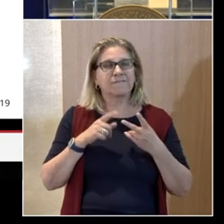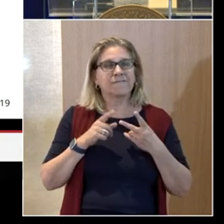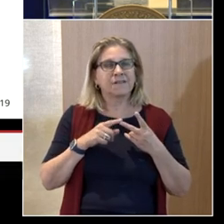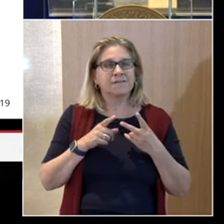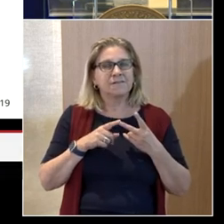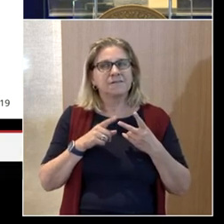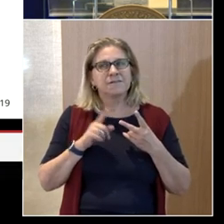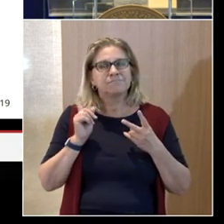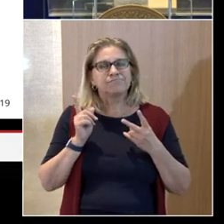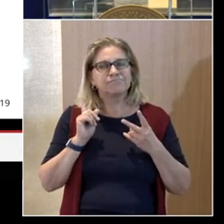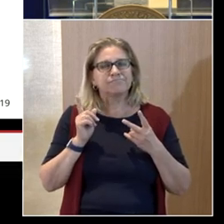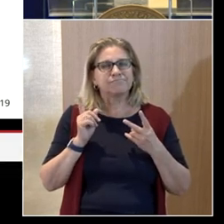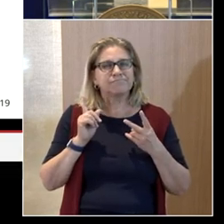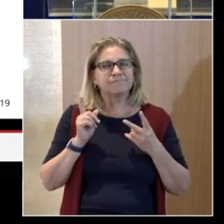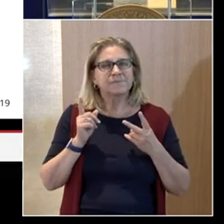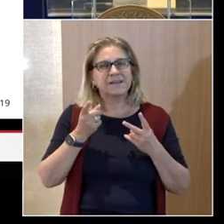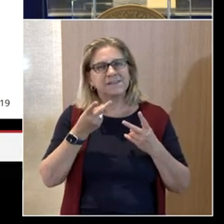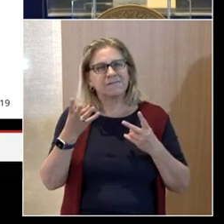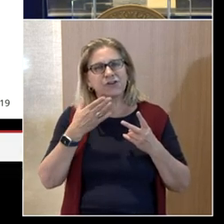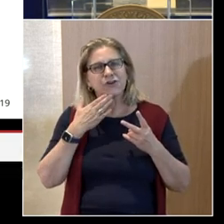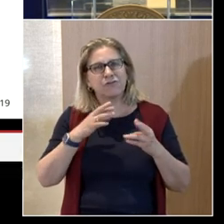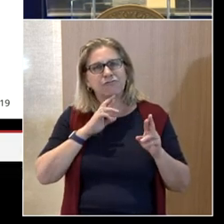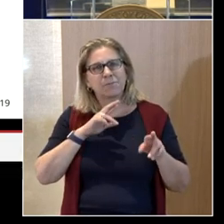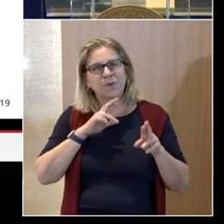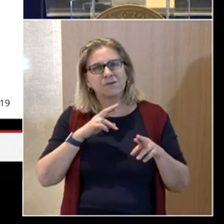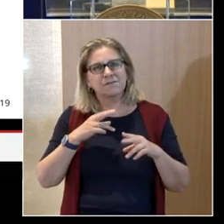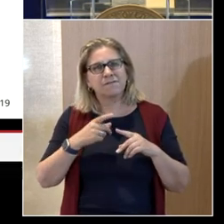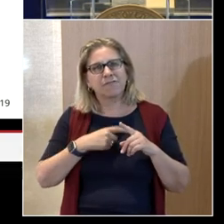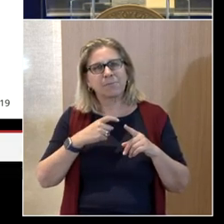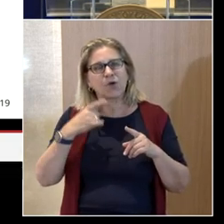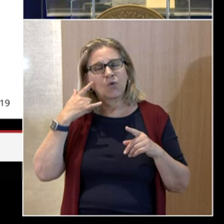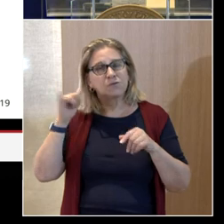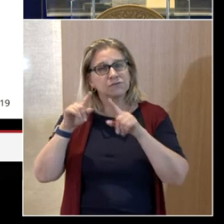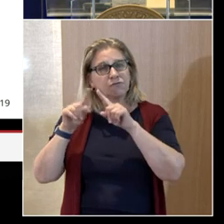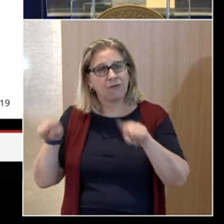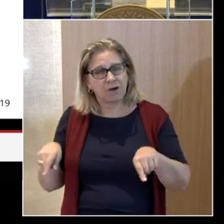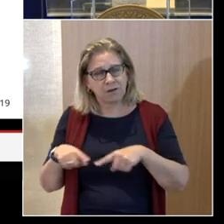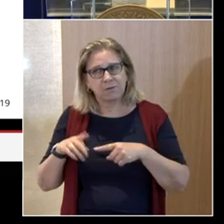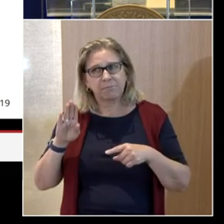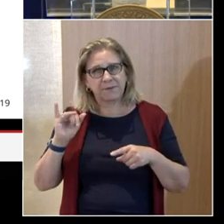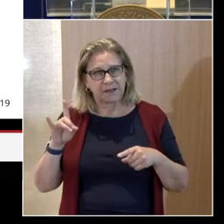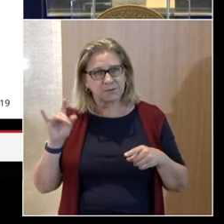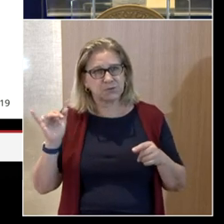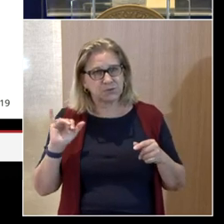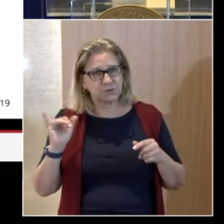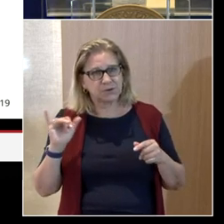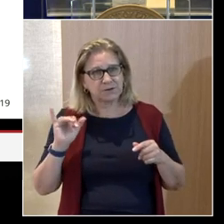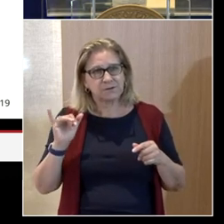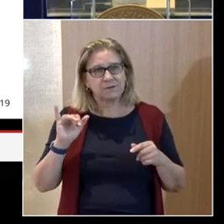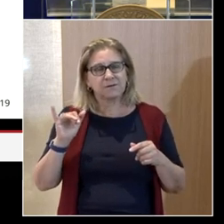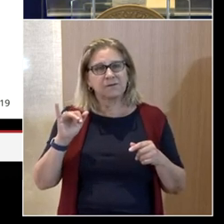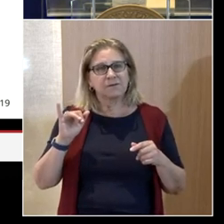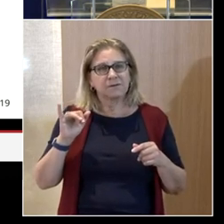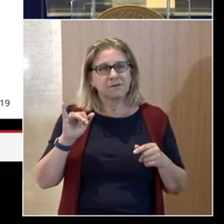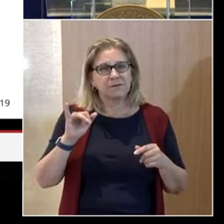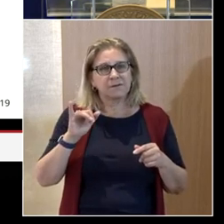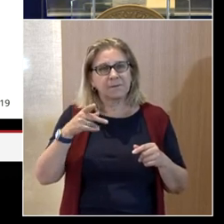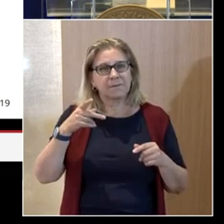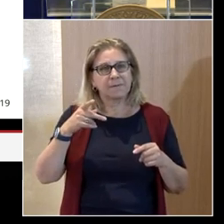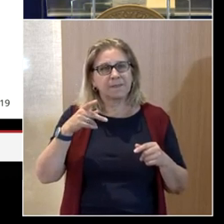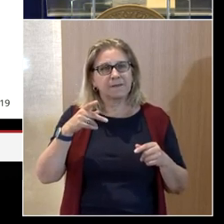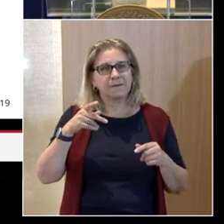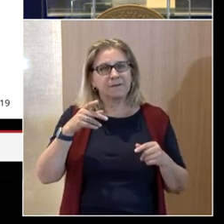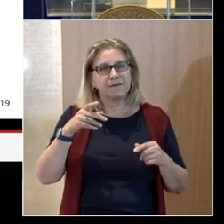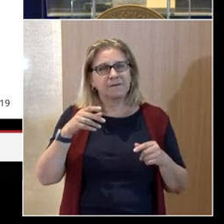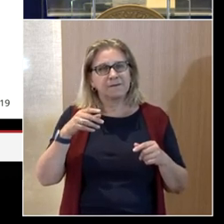a number of good reports from the Golden Triangle Bid, including for their Penn West Equity and Innovation District. So there's a lot of momentum. And